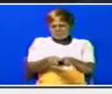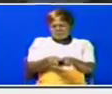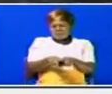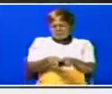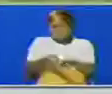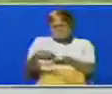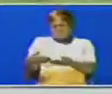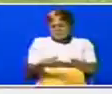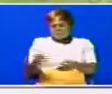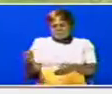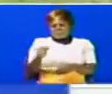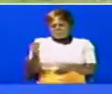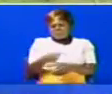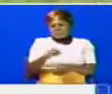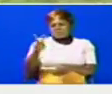two-month-old daughter.